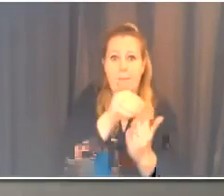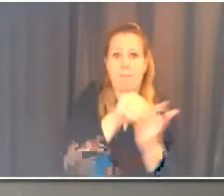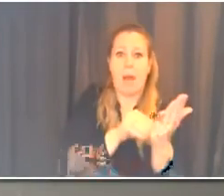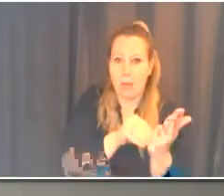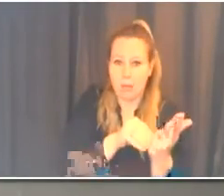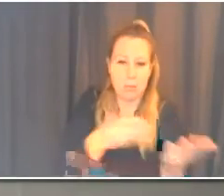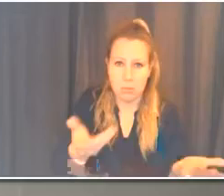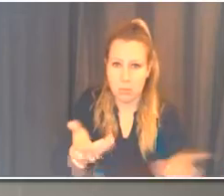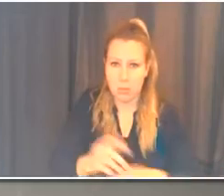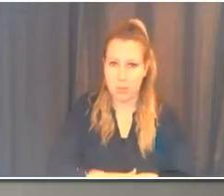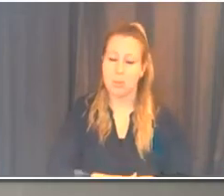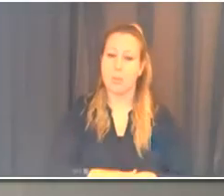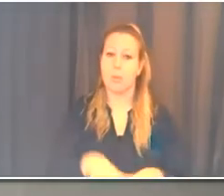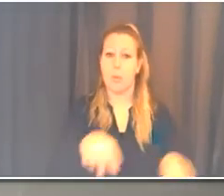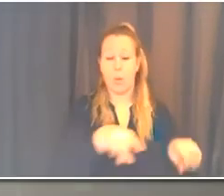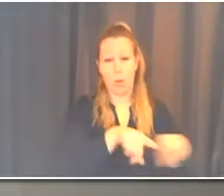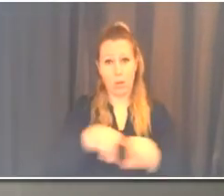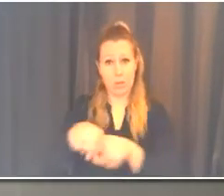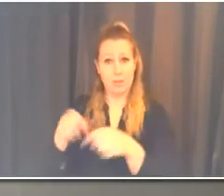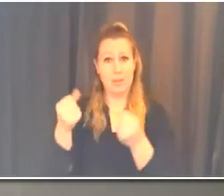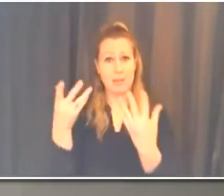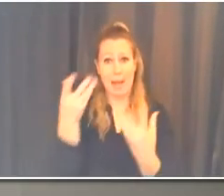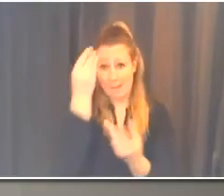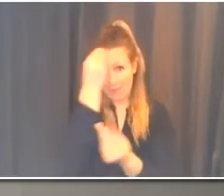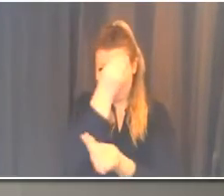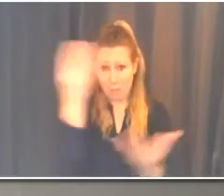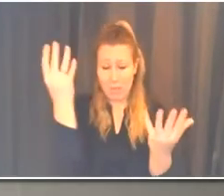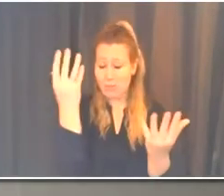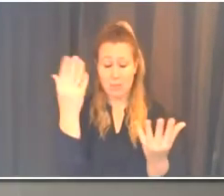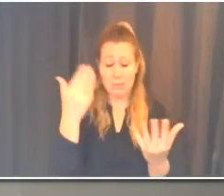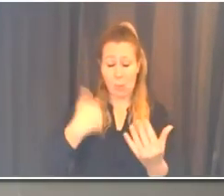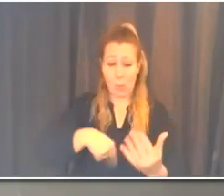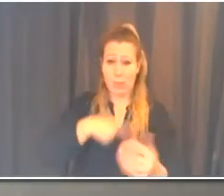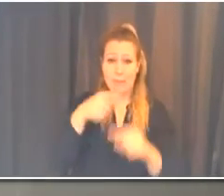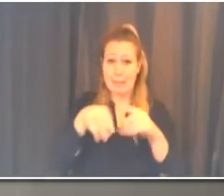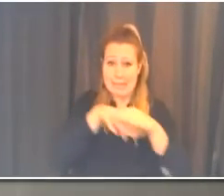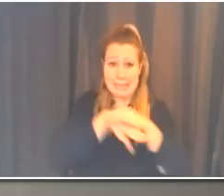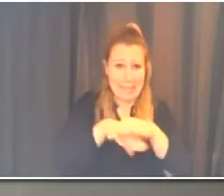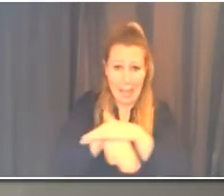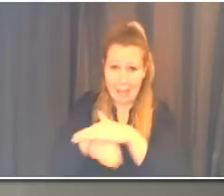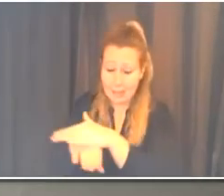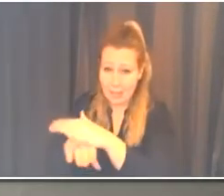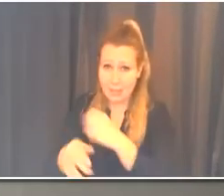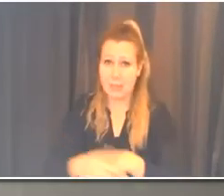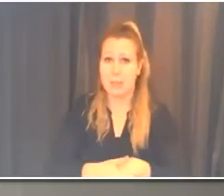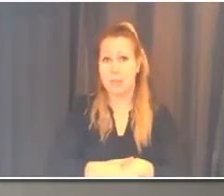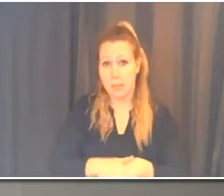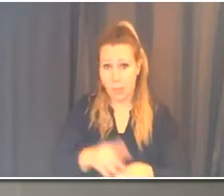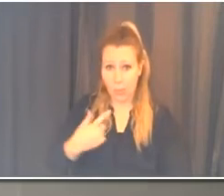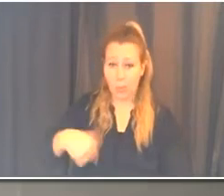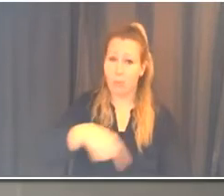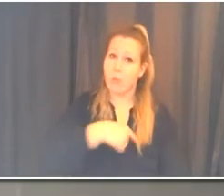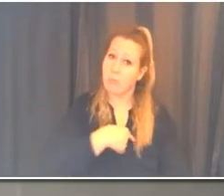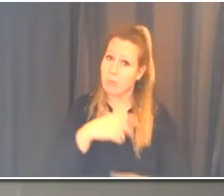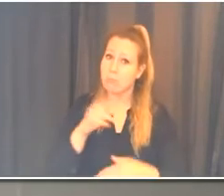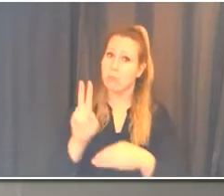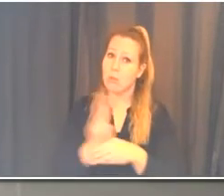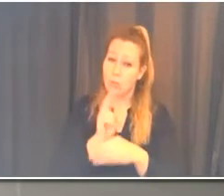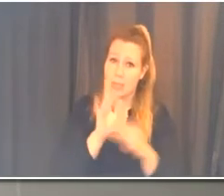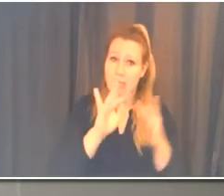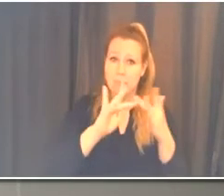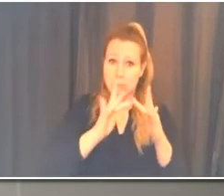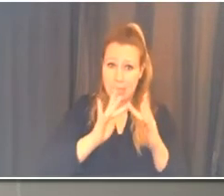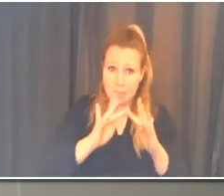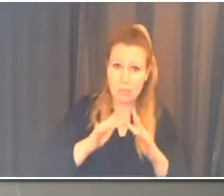clients you can't get to that you're worried about we expect to hear from them once the restrictions are lifted with modifications to existing orders needed